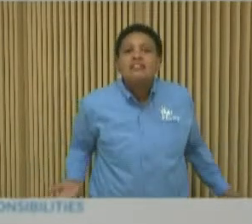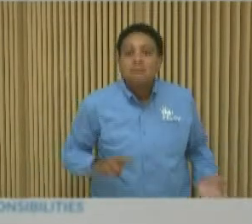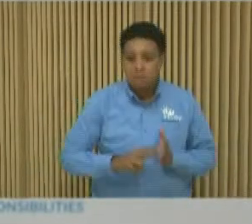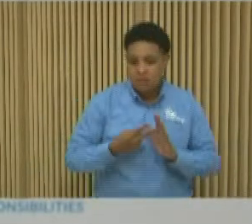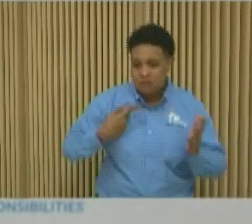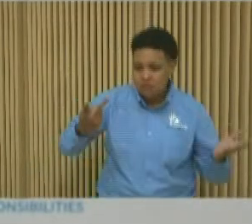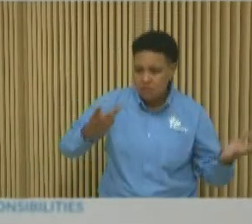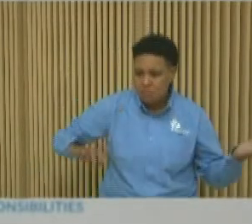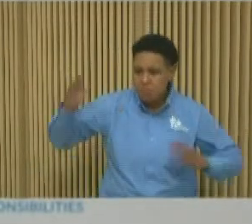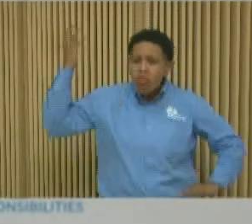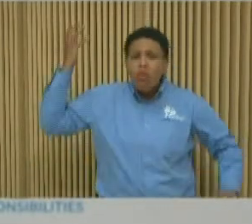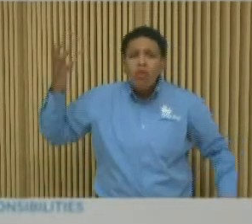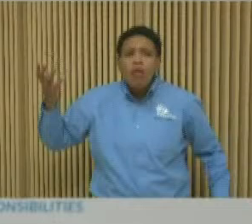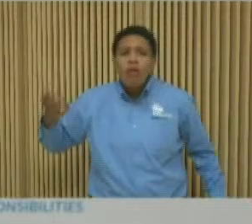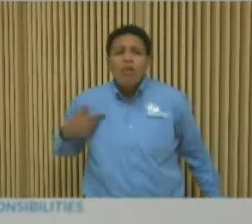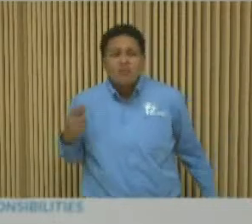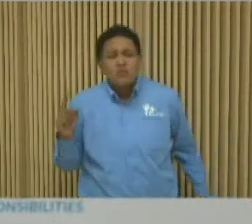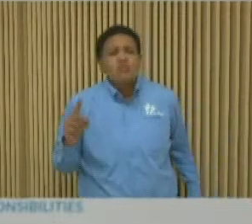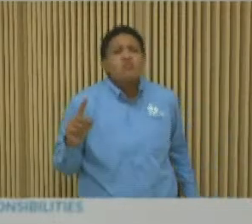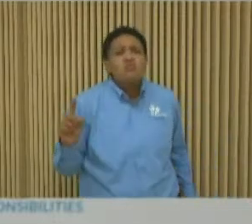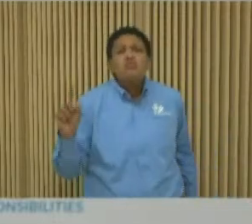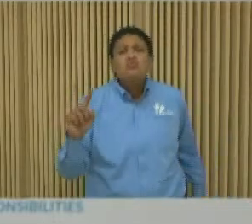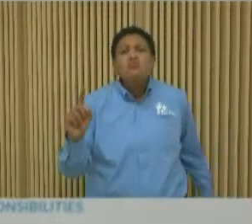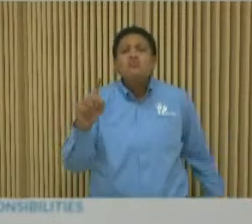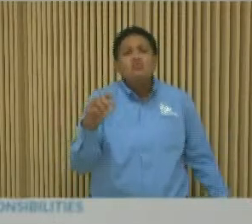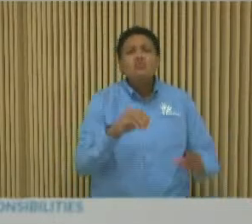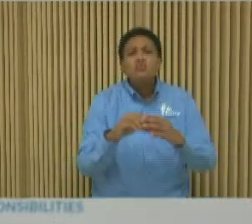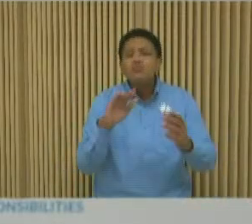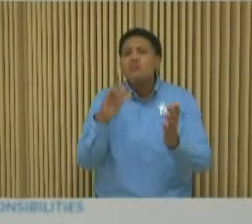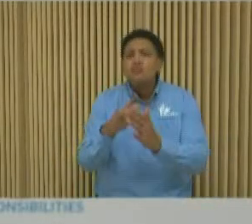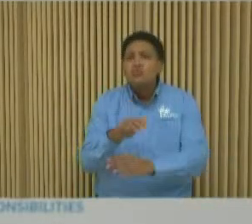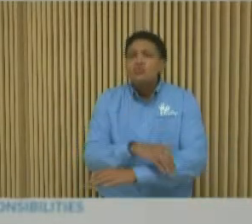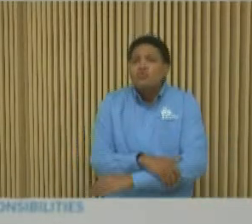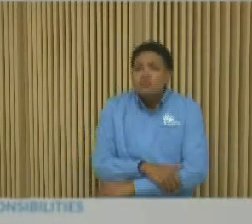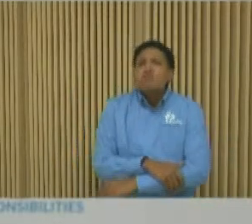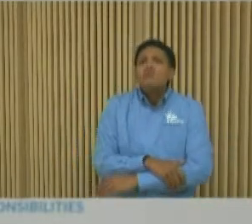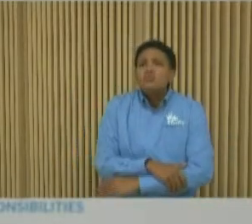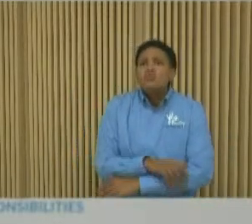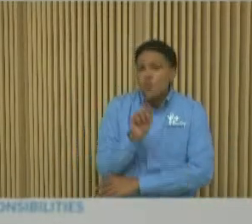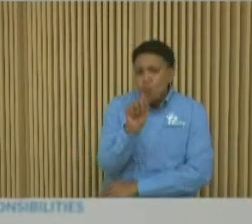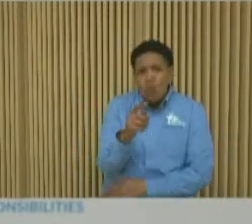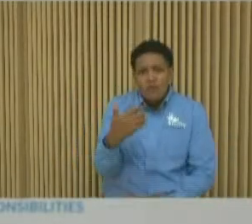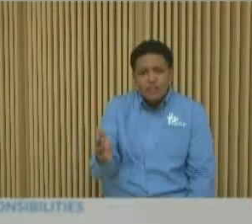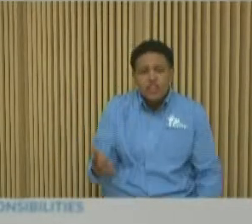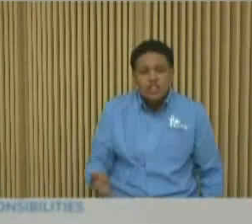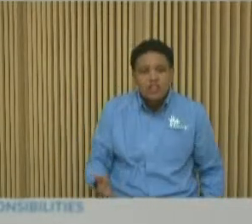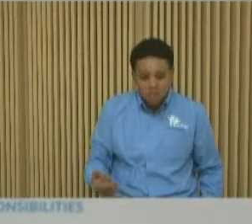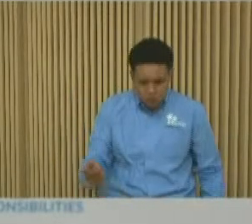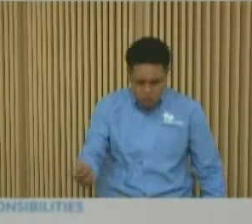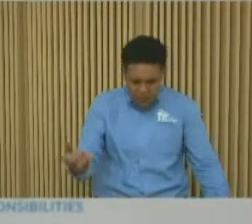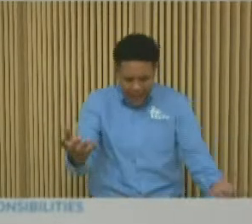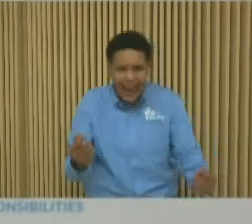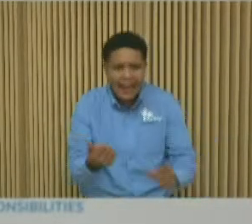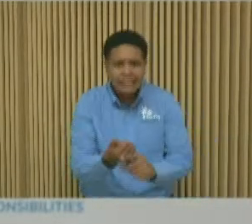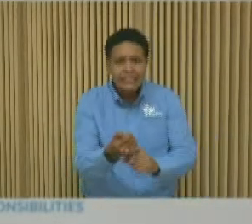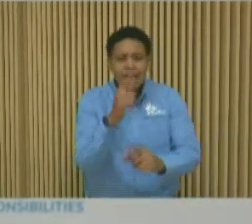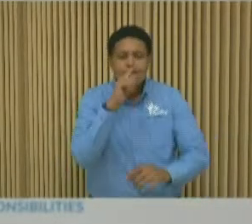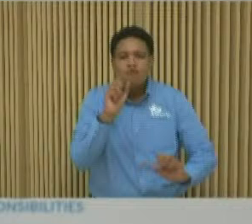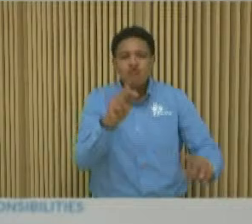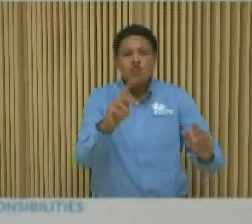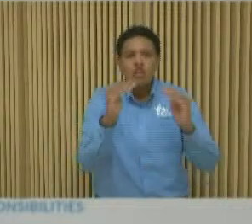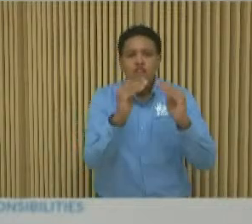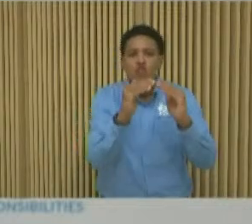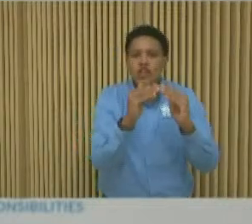disputes, they actually go to the justice centers, restorative justice centers. They get a restorative